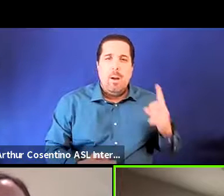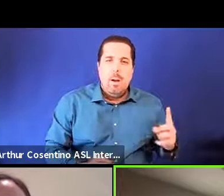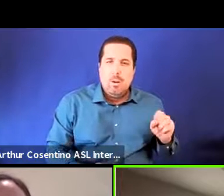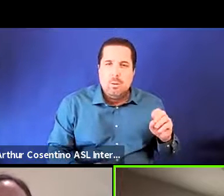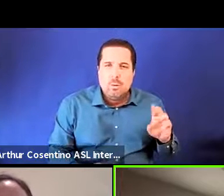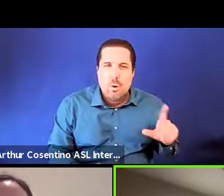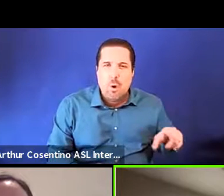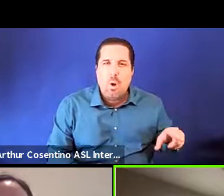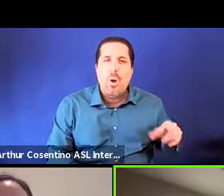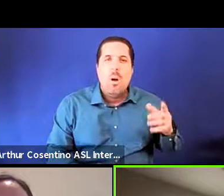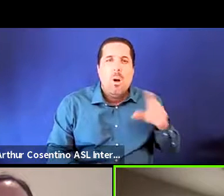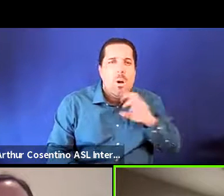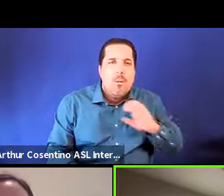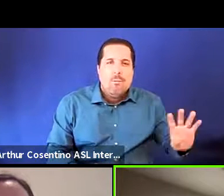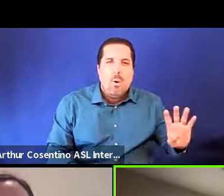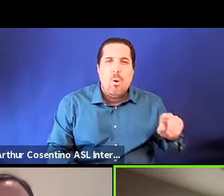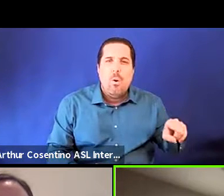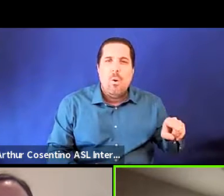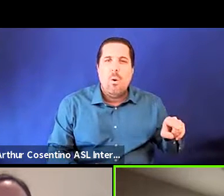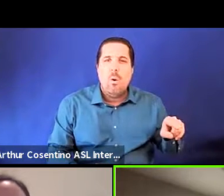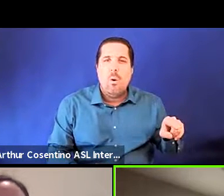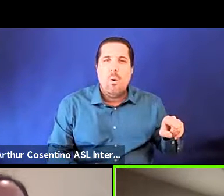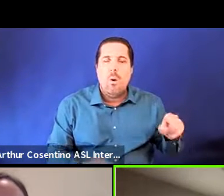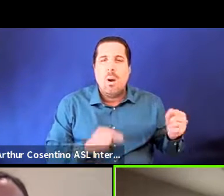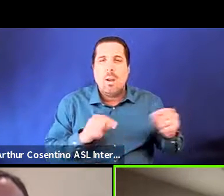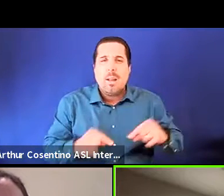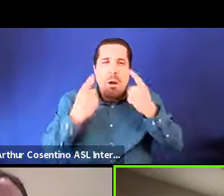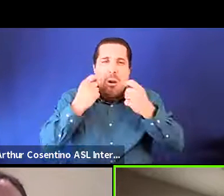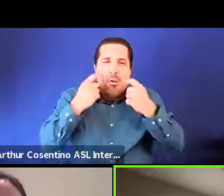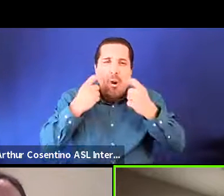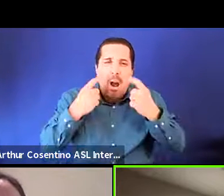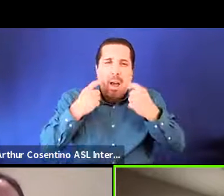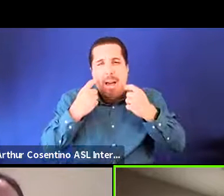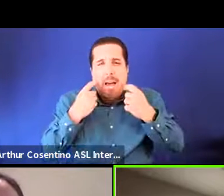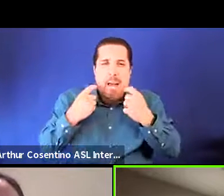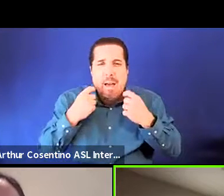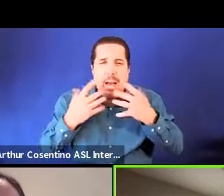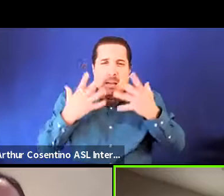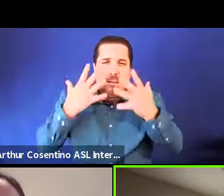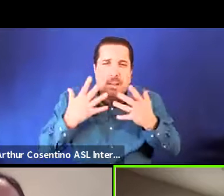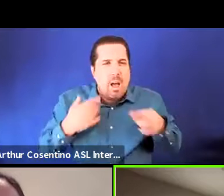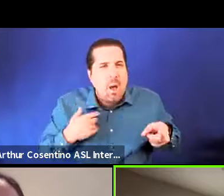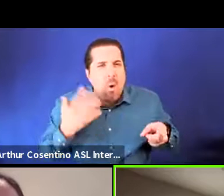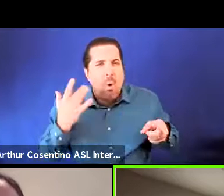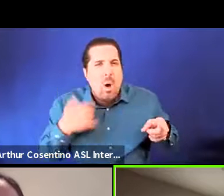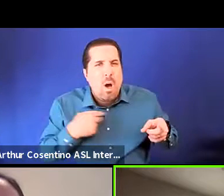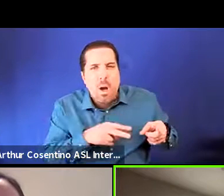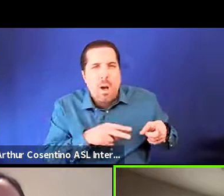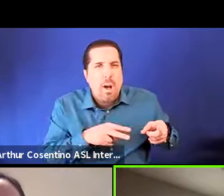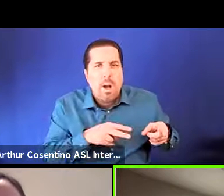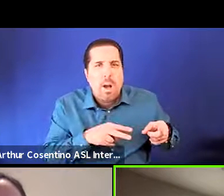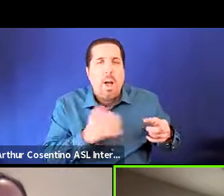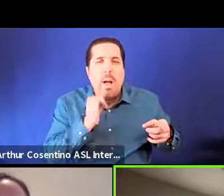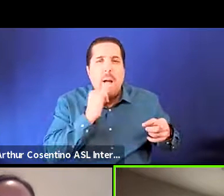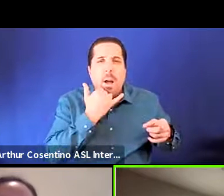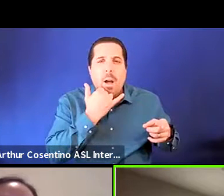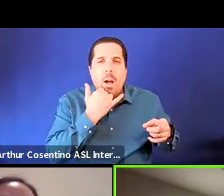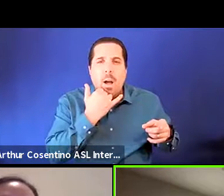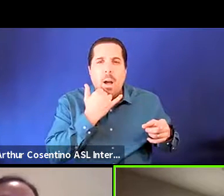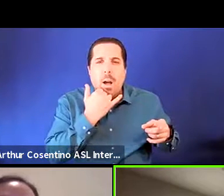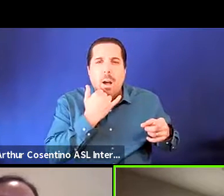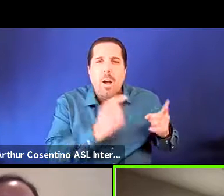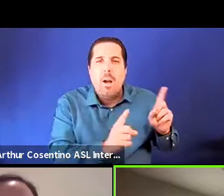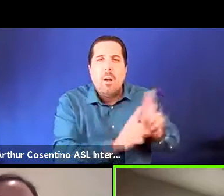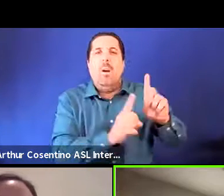asked me, was crying, came here crying into the room, and was really, really sad because he accidentally bumped into Miracle, who's